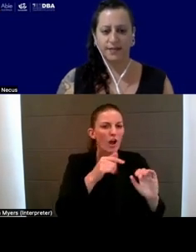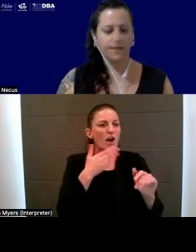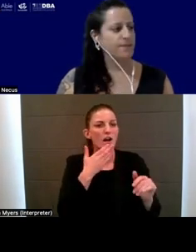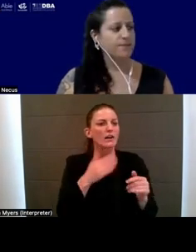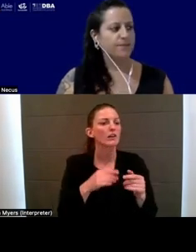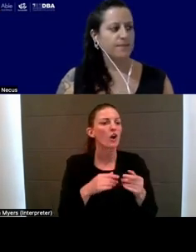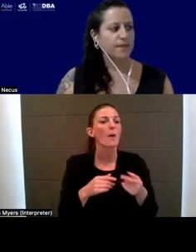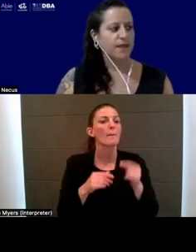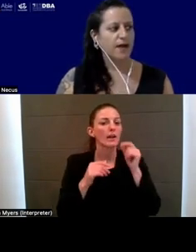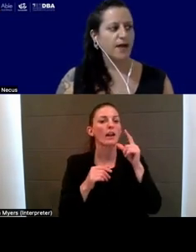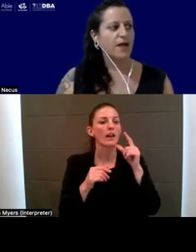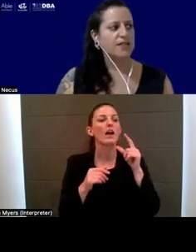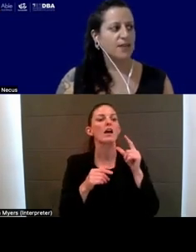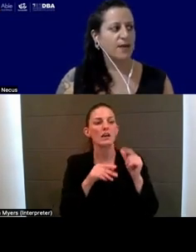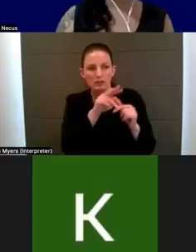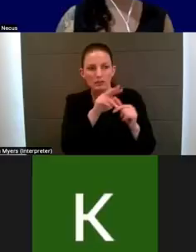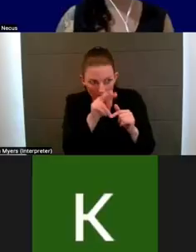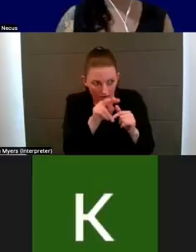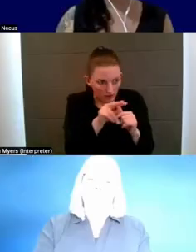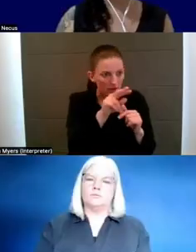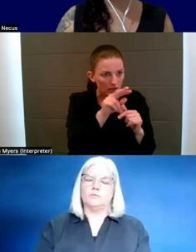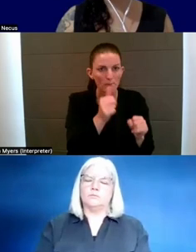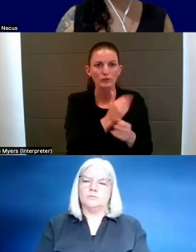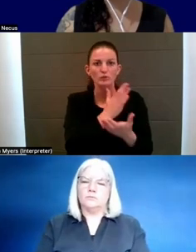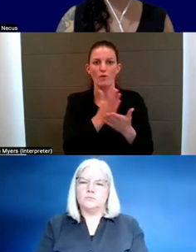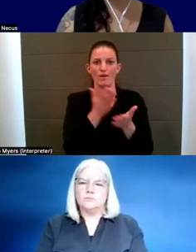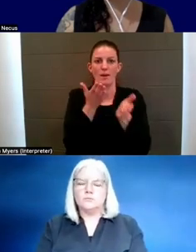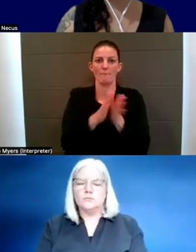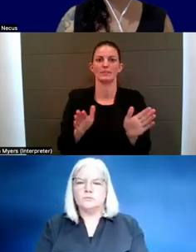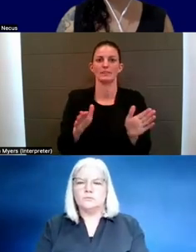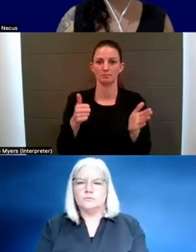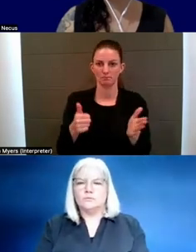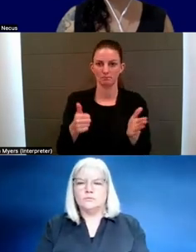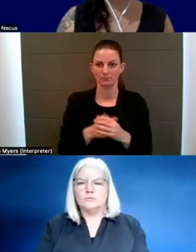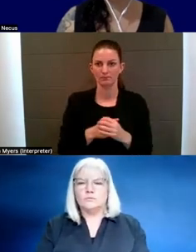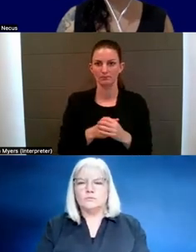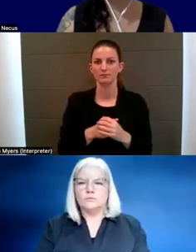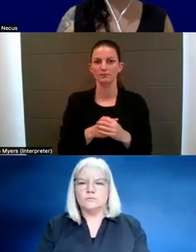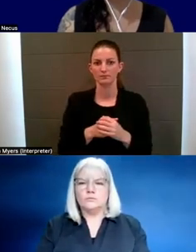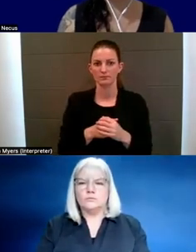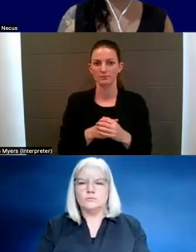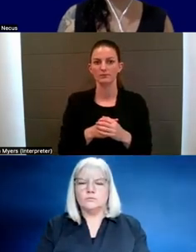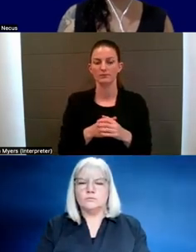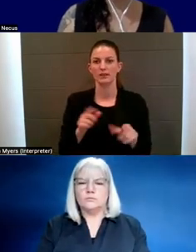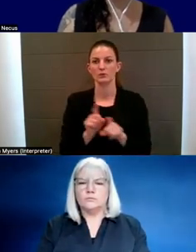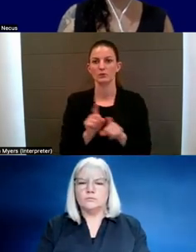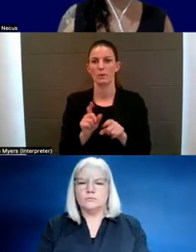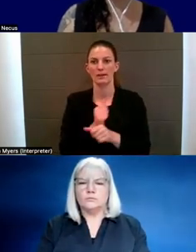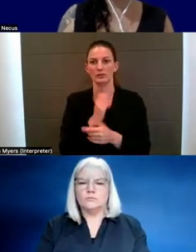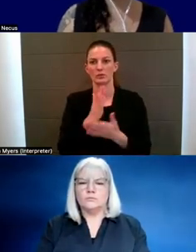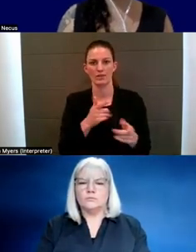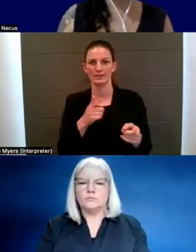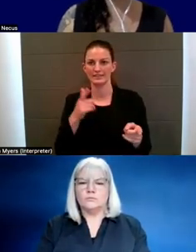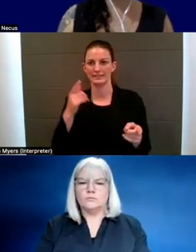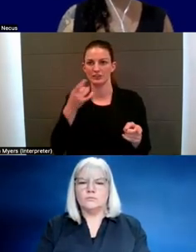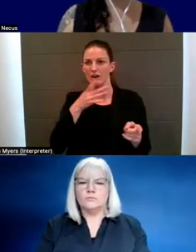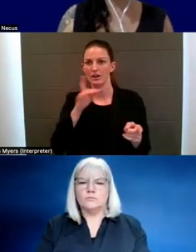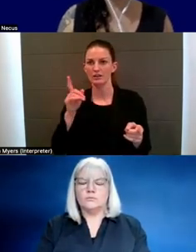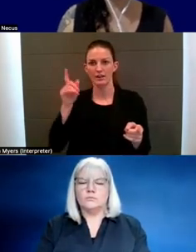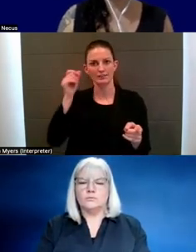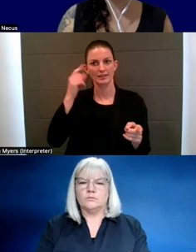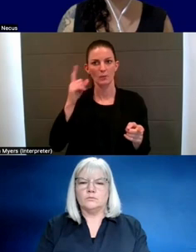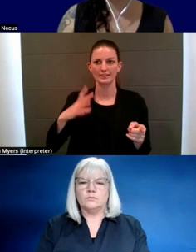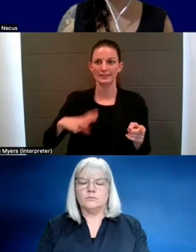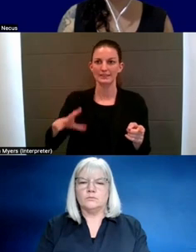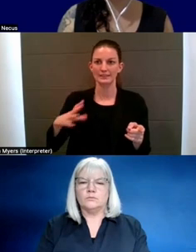covered. And so everyone working with the child understands what they need. This can be really helpful